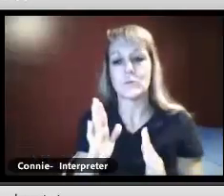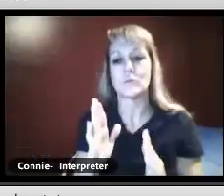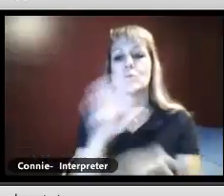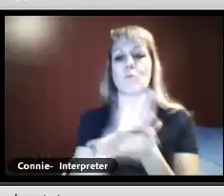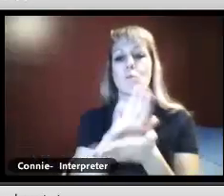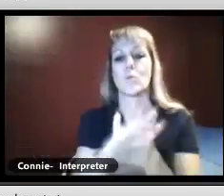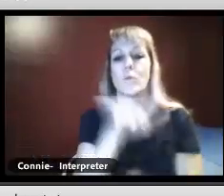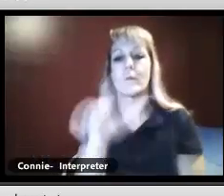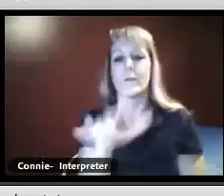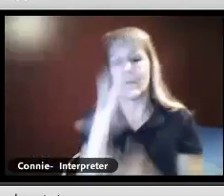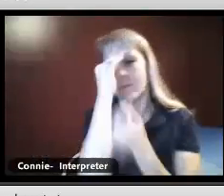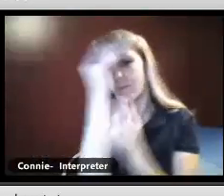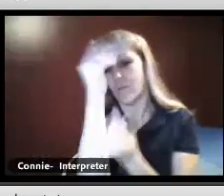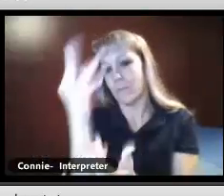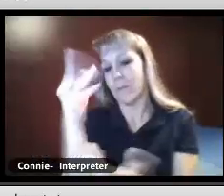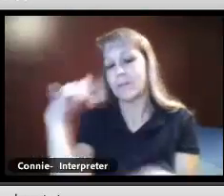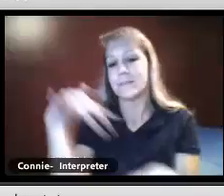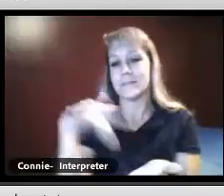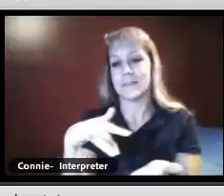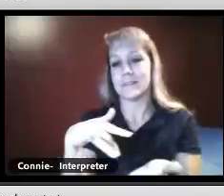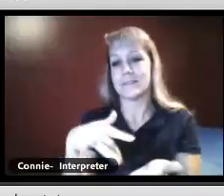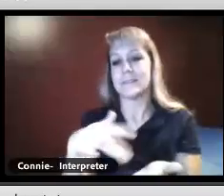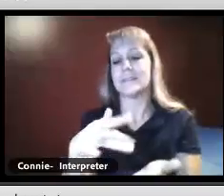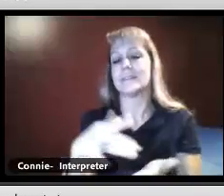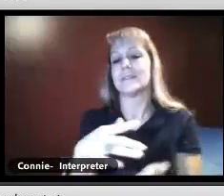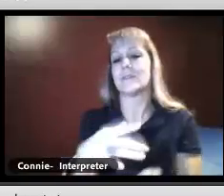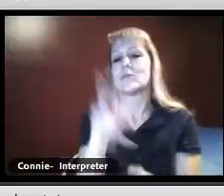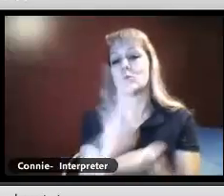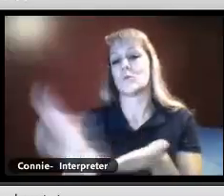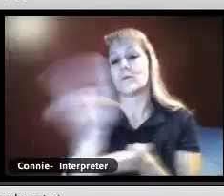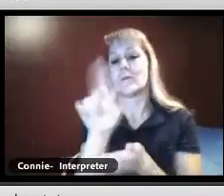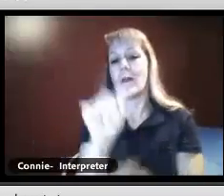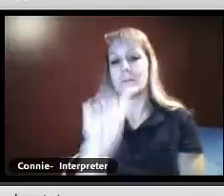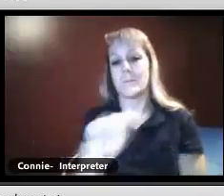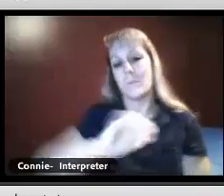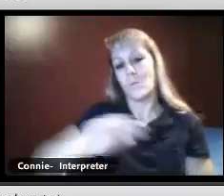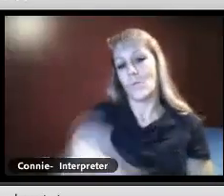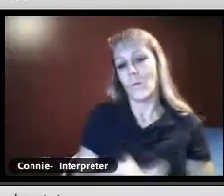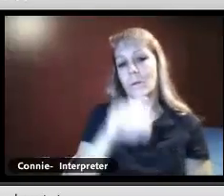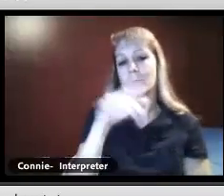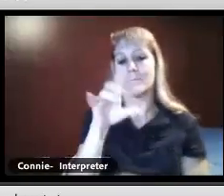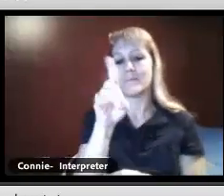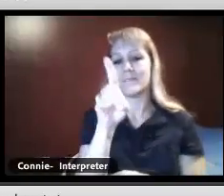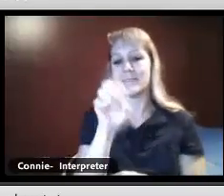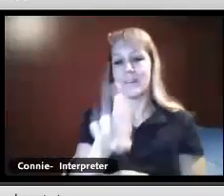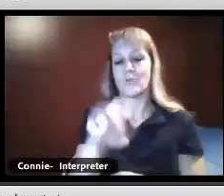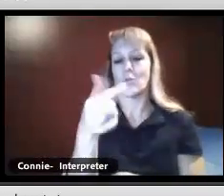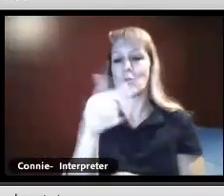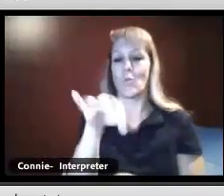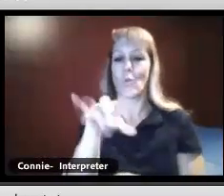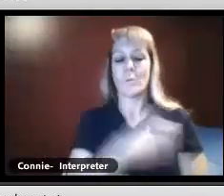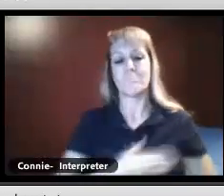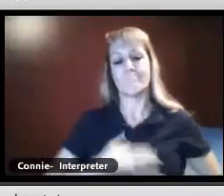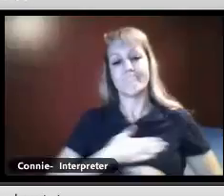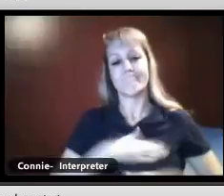and Information Studies at the University of Alabama. Please welcome Dr. Gold and enjoy her webinar this morning. Dr.